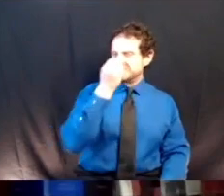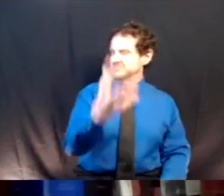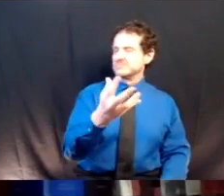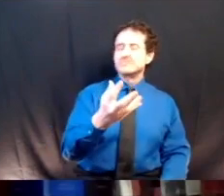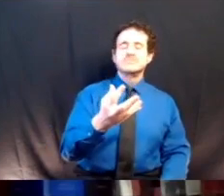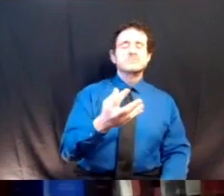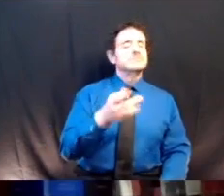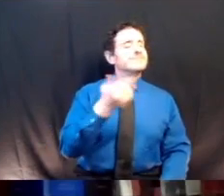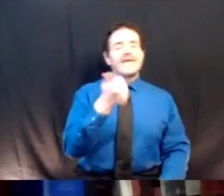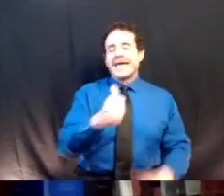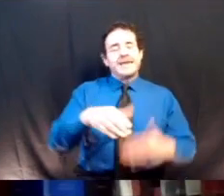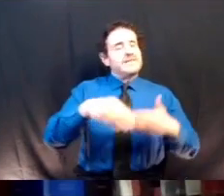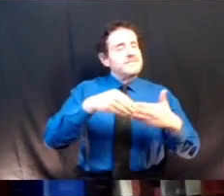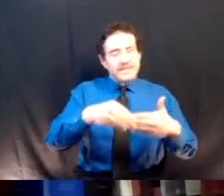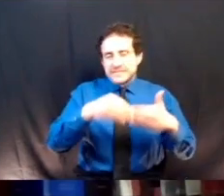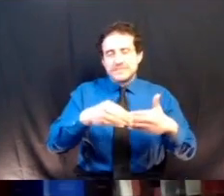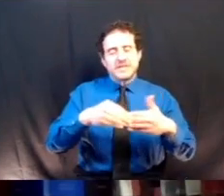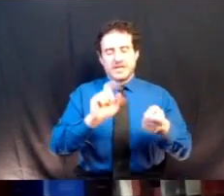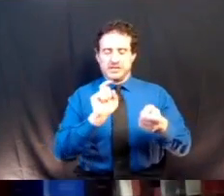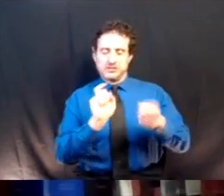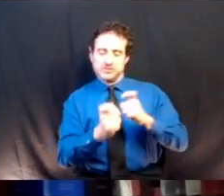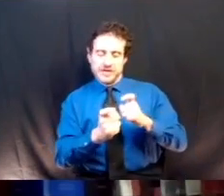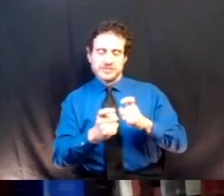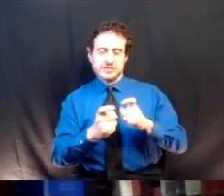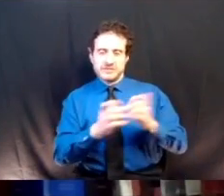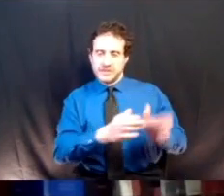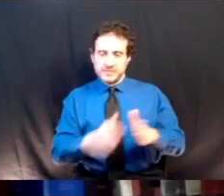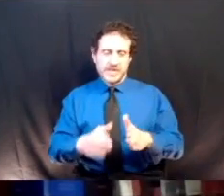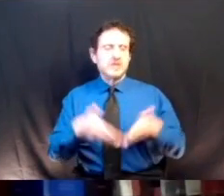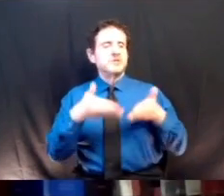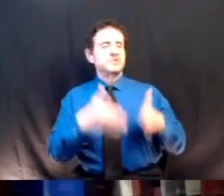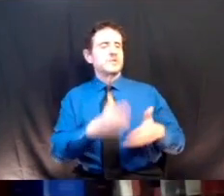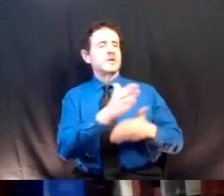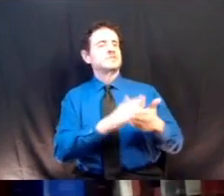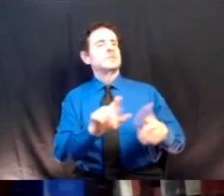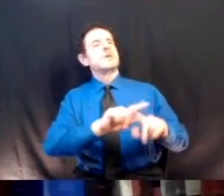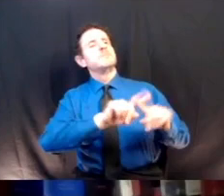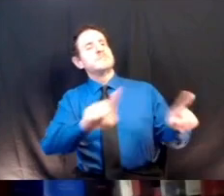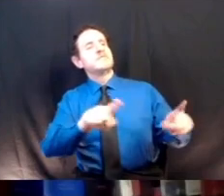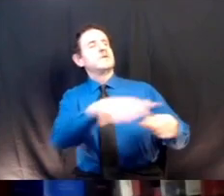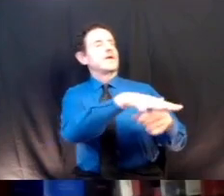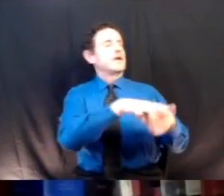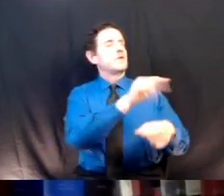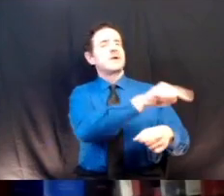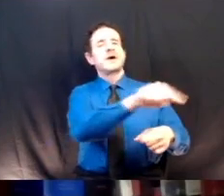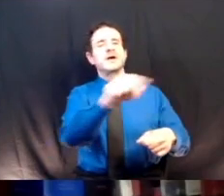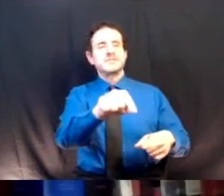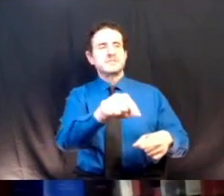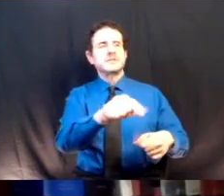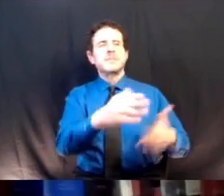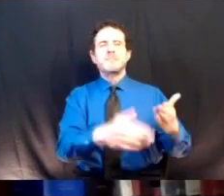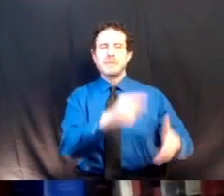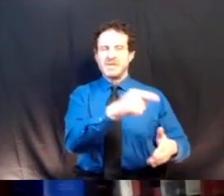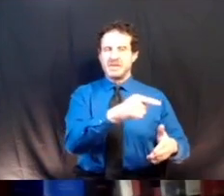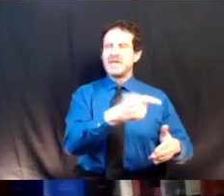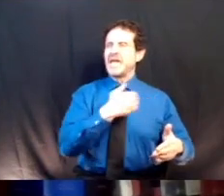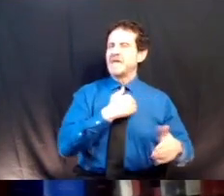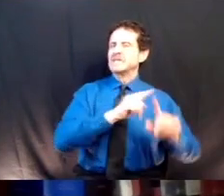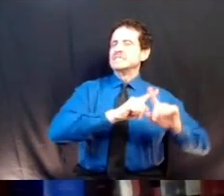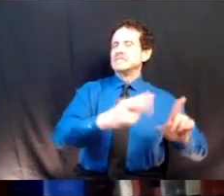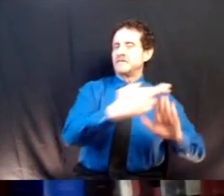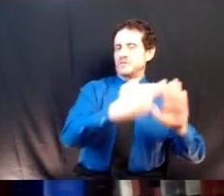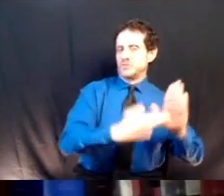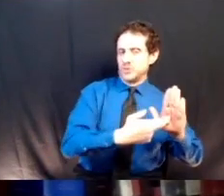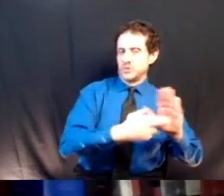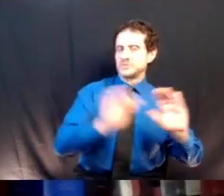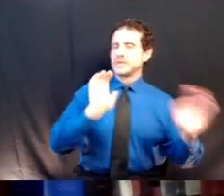any tweaking of the plan to let some of these regions perhaps be redesigned? Well,